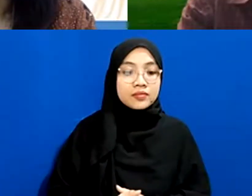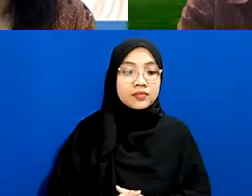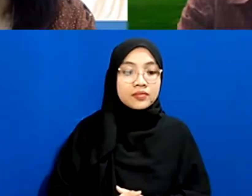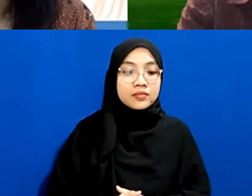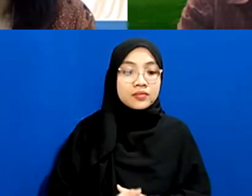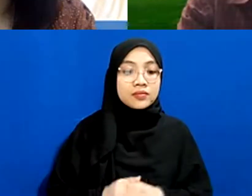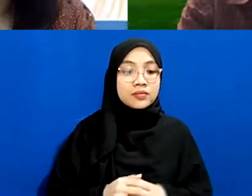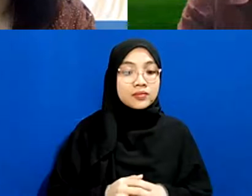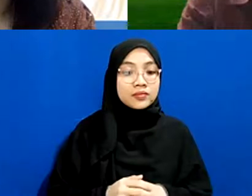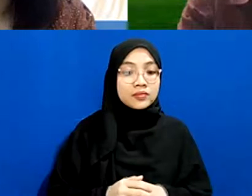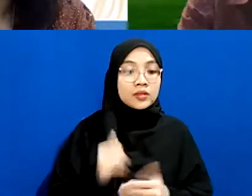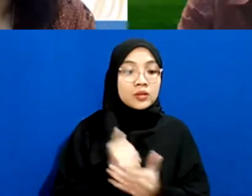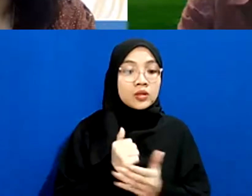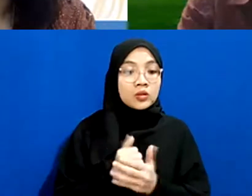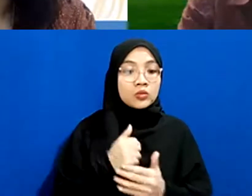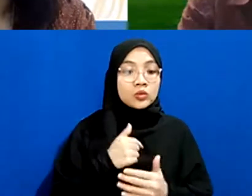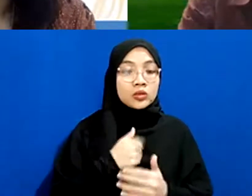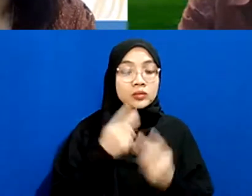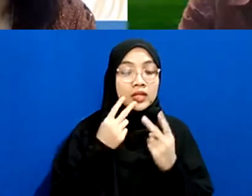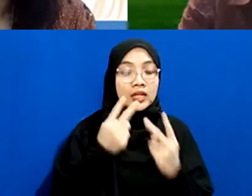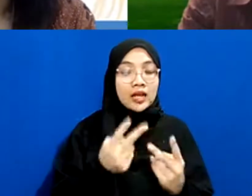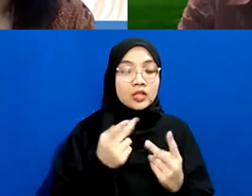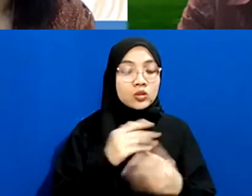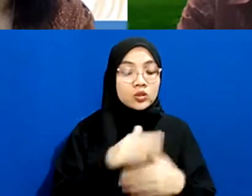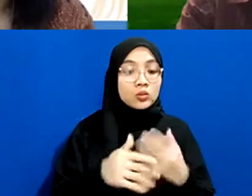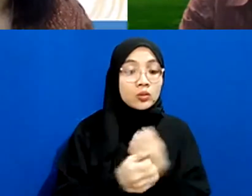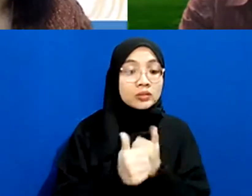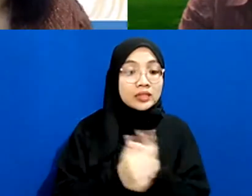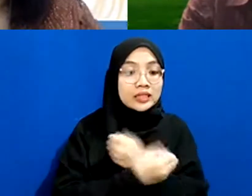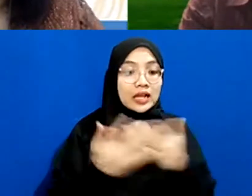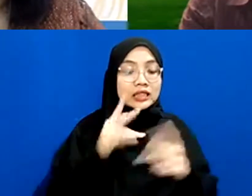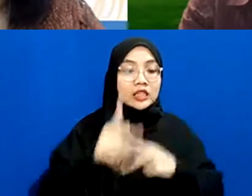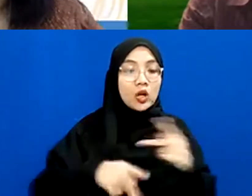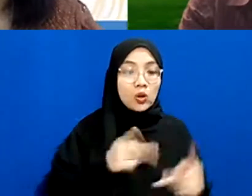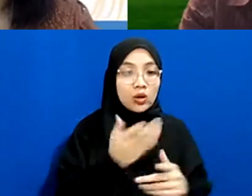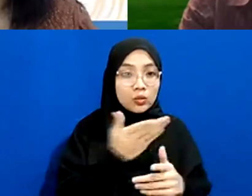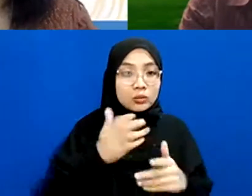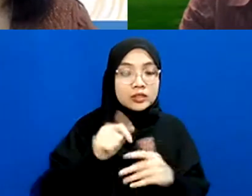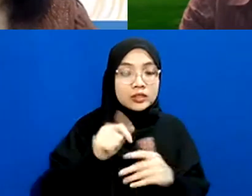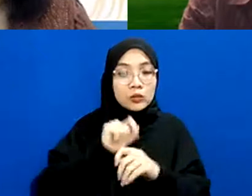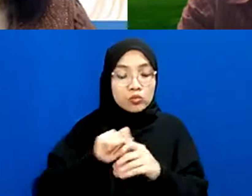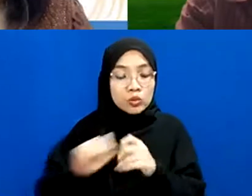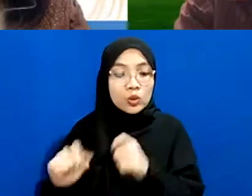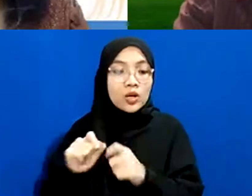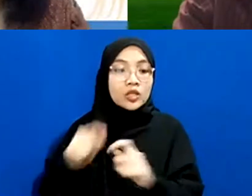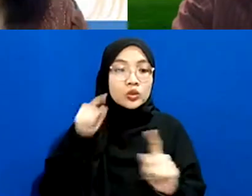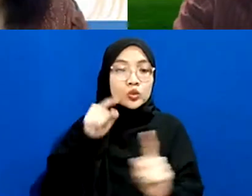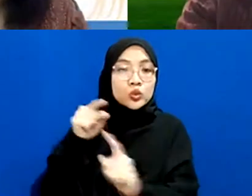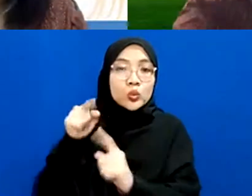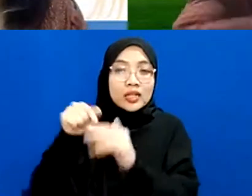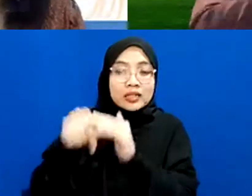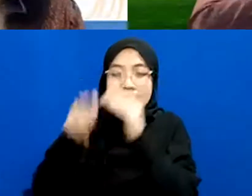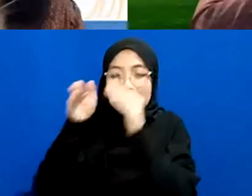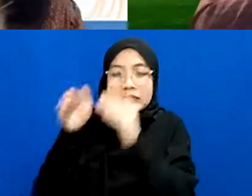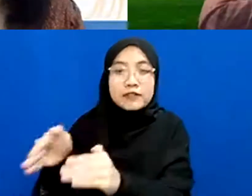purpose statement about the study. And had to go looking for that. And